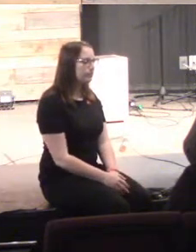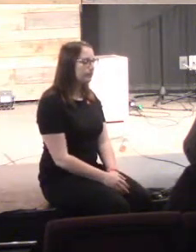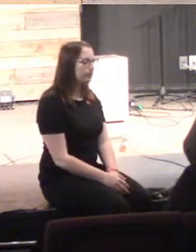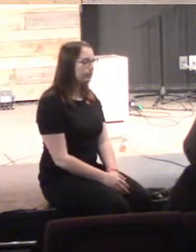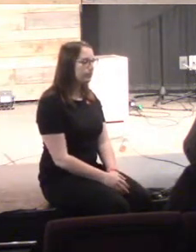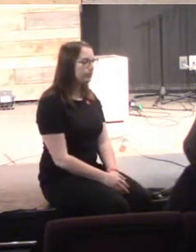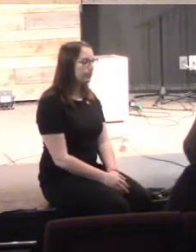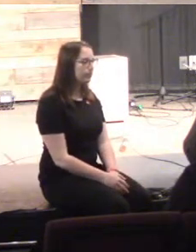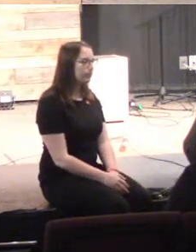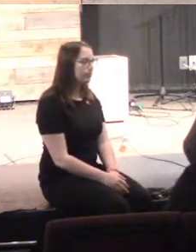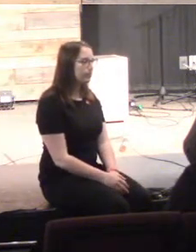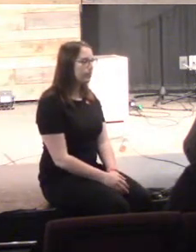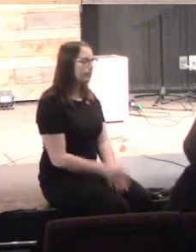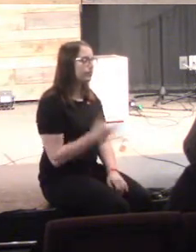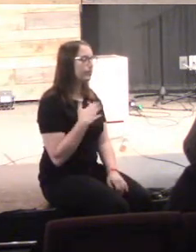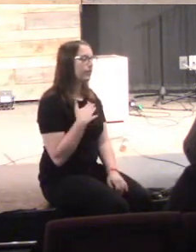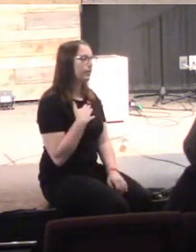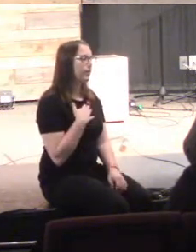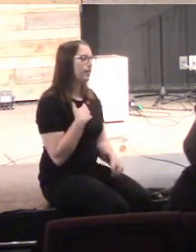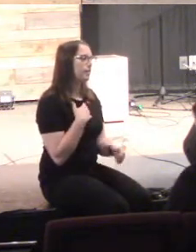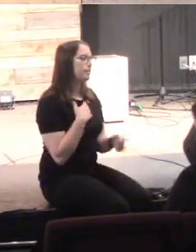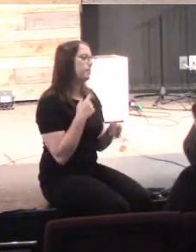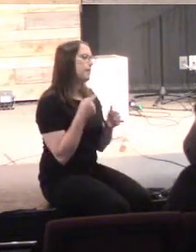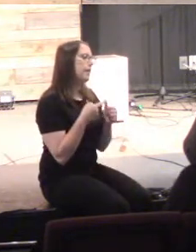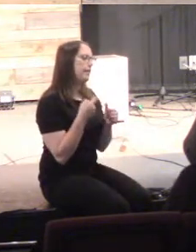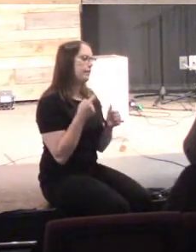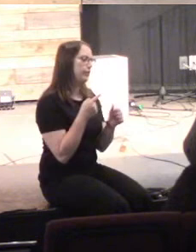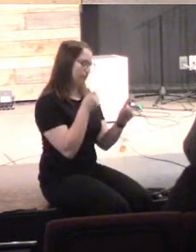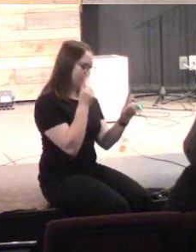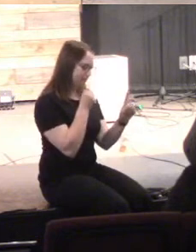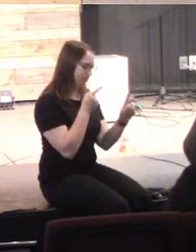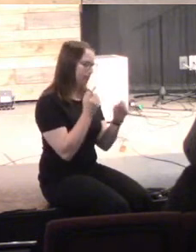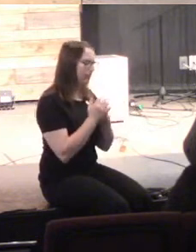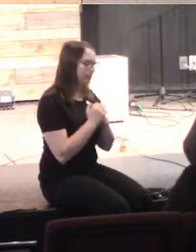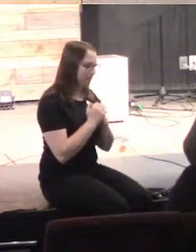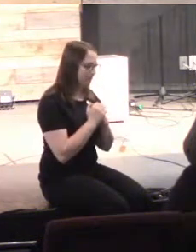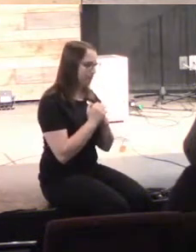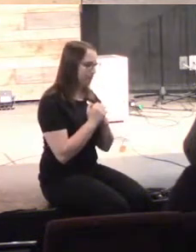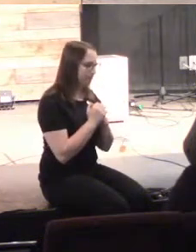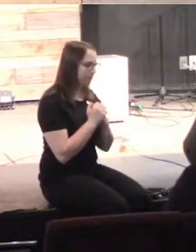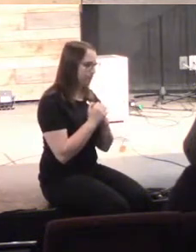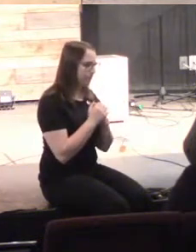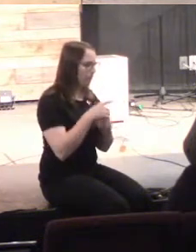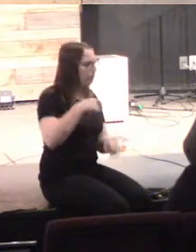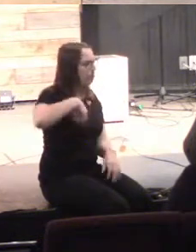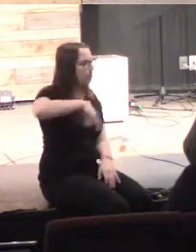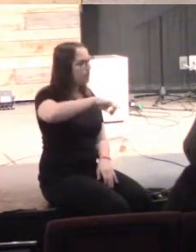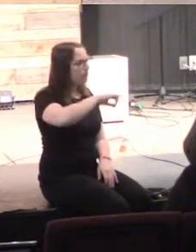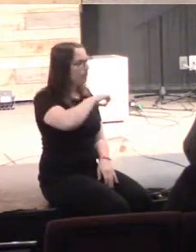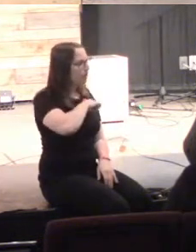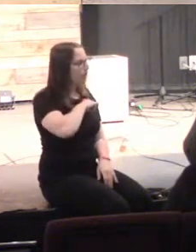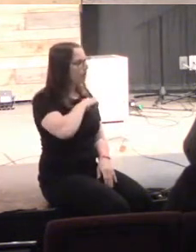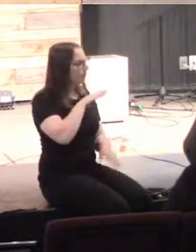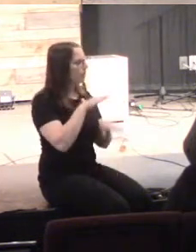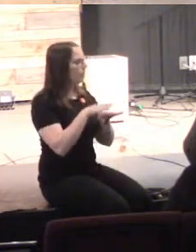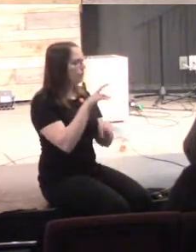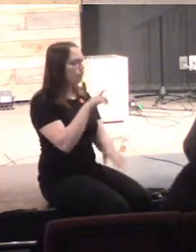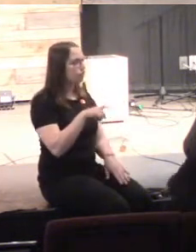So my first point is, you know, we're all kind of on a journey of